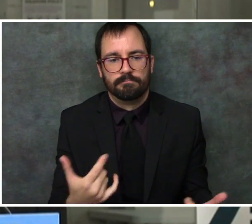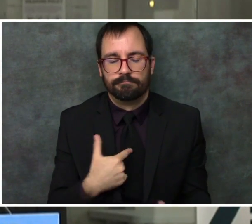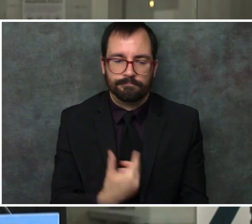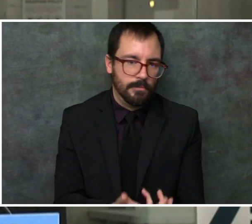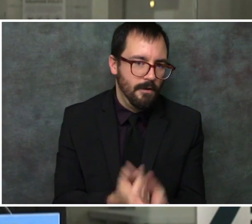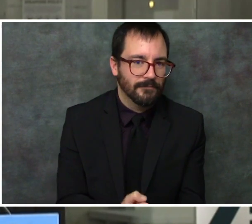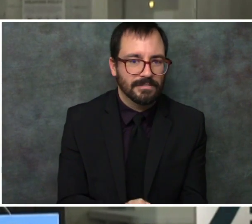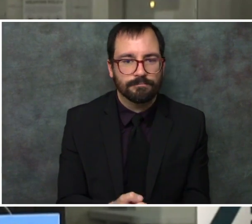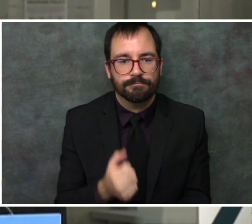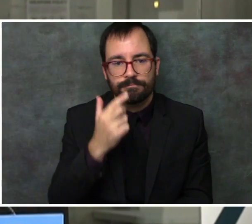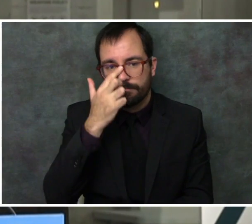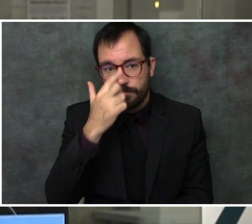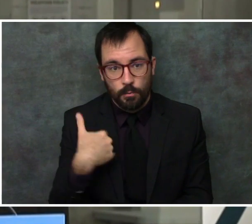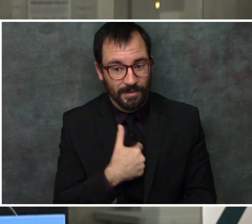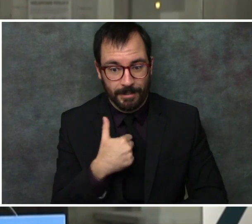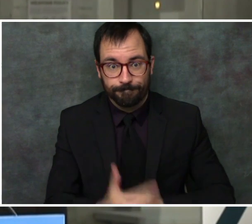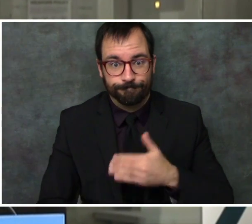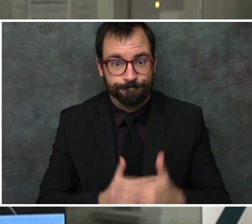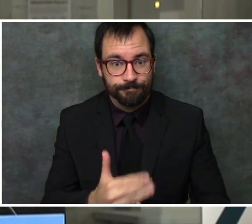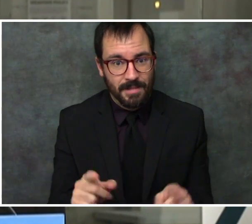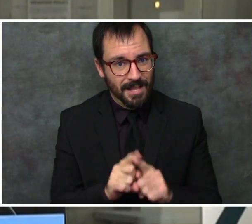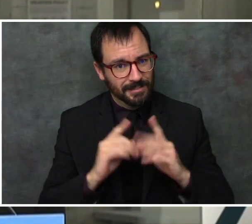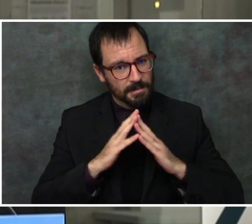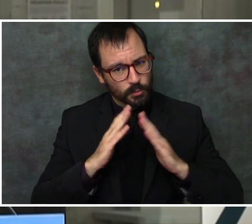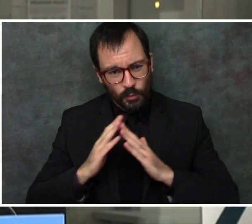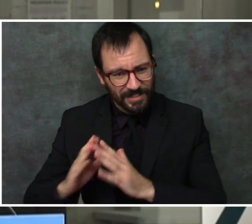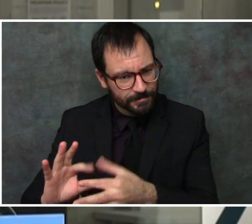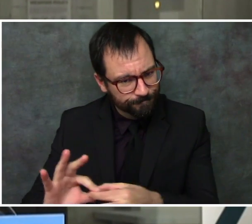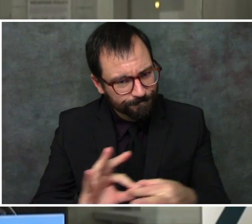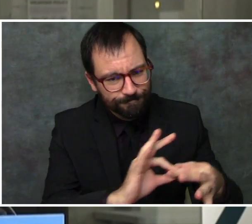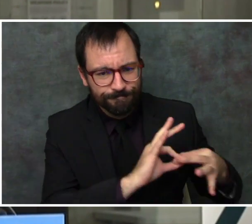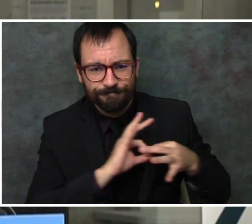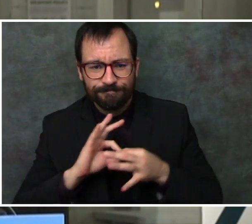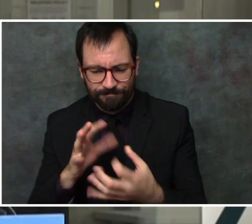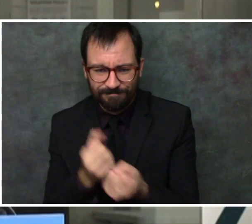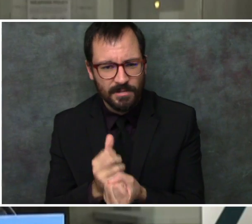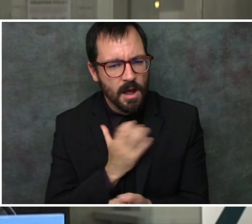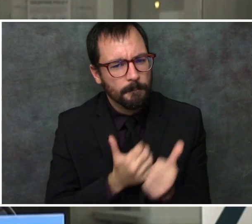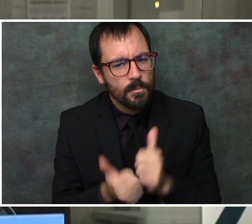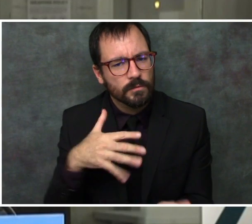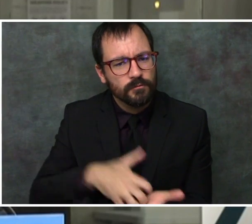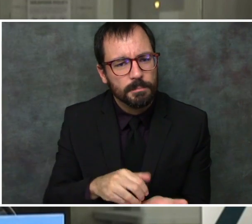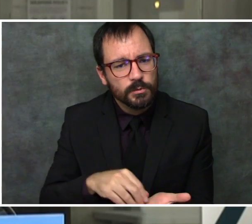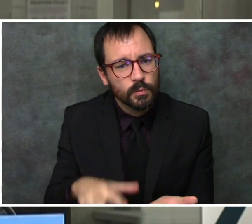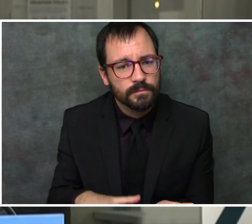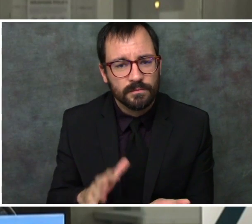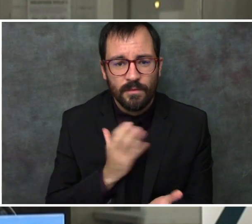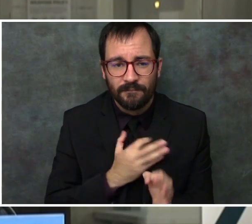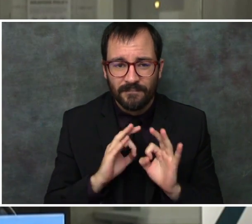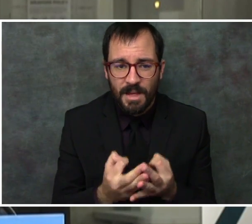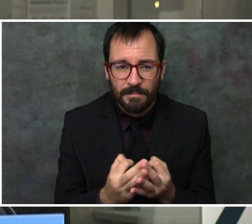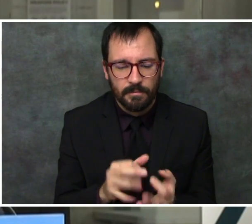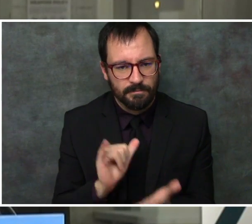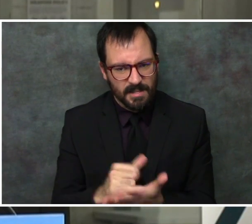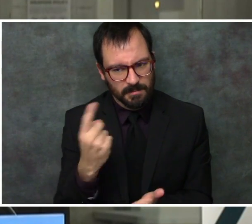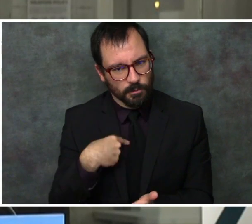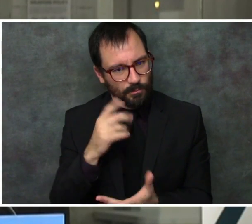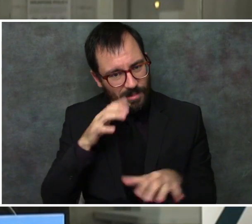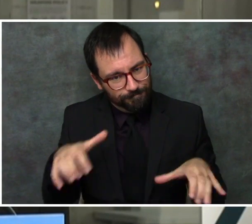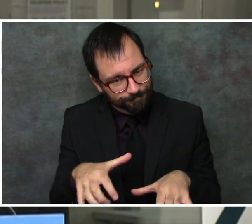most vulnerable students and families is something that we will do in our city. And to keep moving forward, I want to remind everyone, as the superintendent